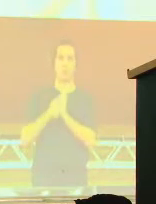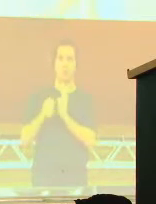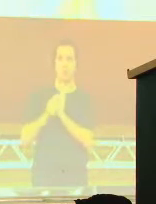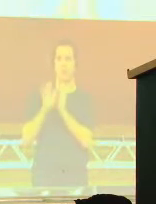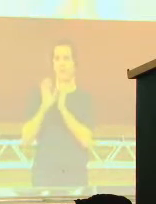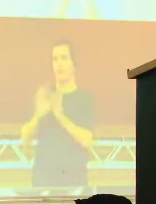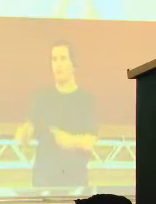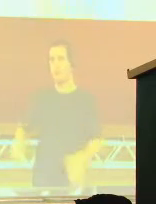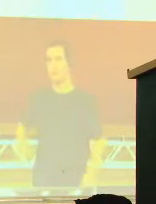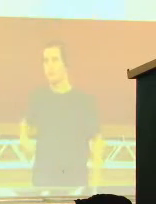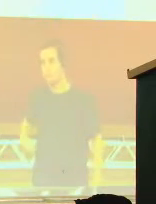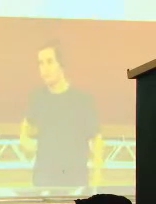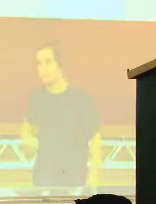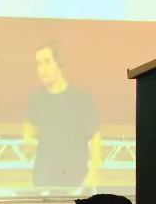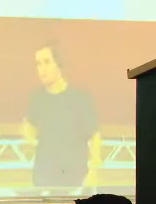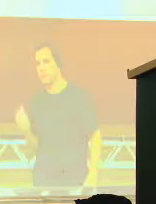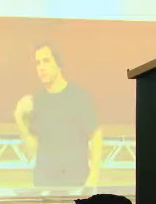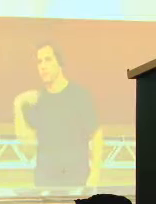Thank you, sir. That answers my question.